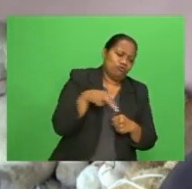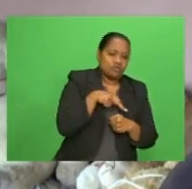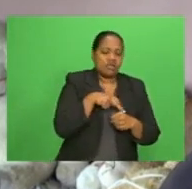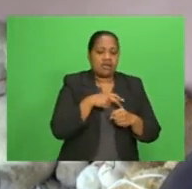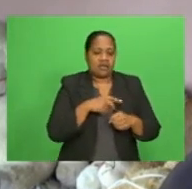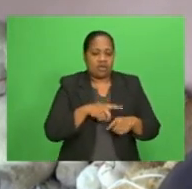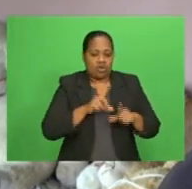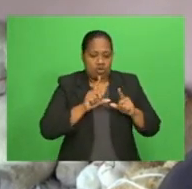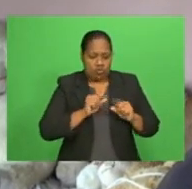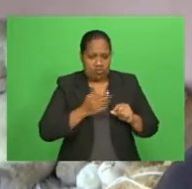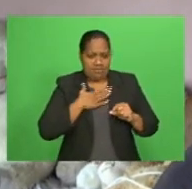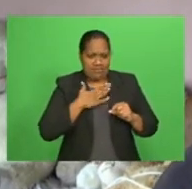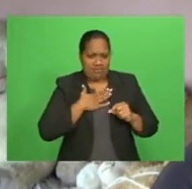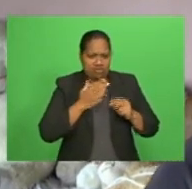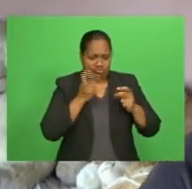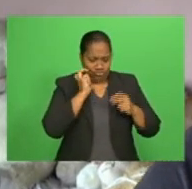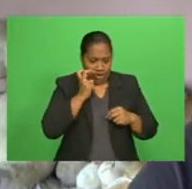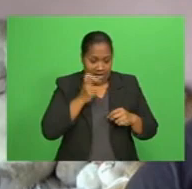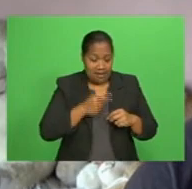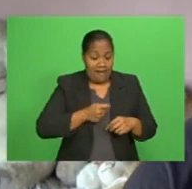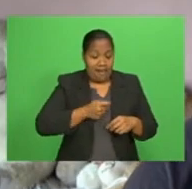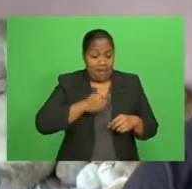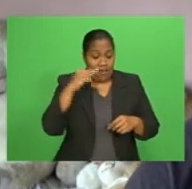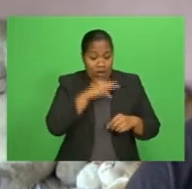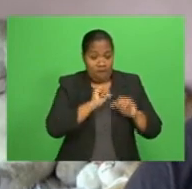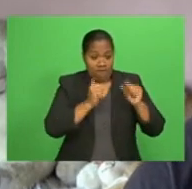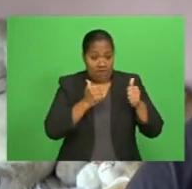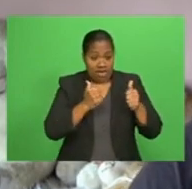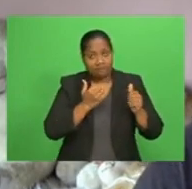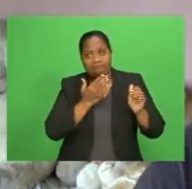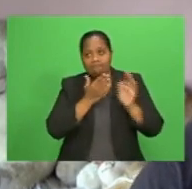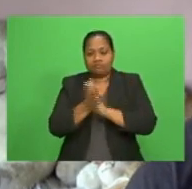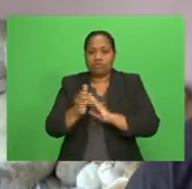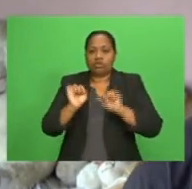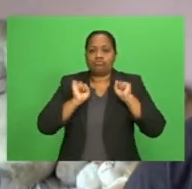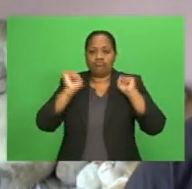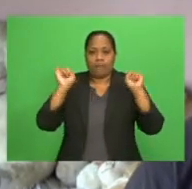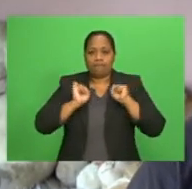And then after lunch, I always go back and do my